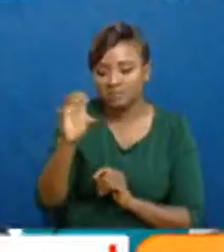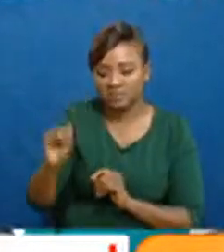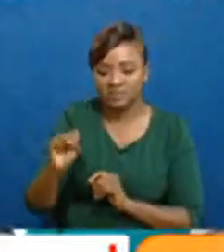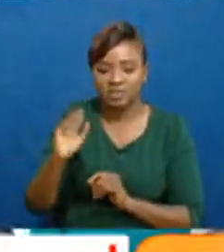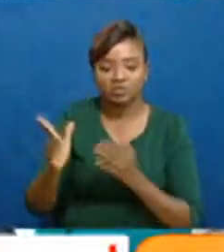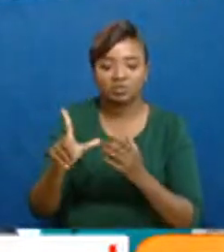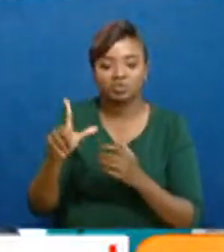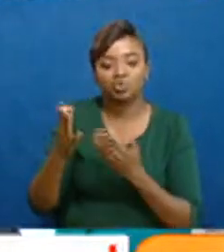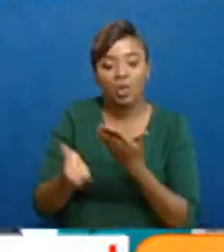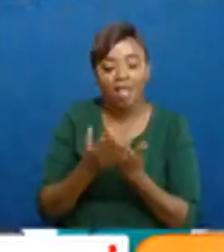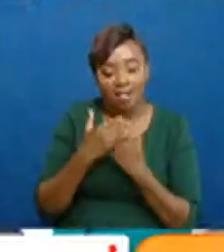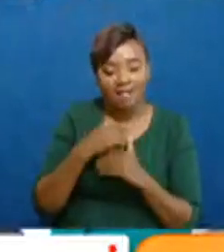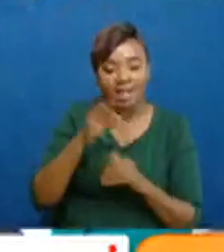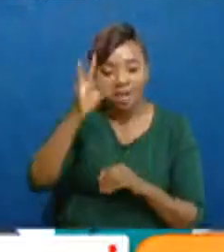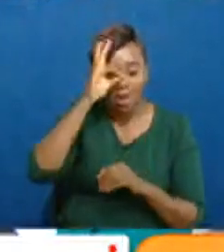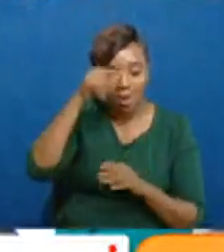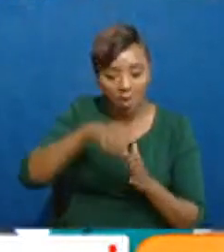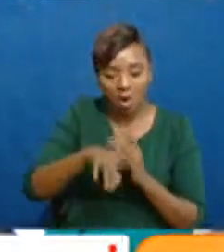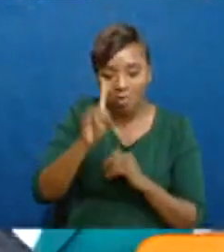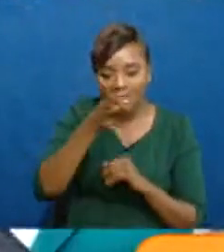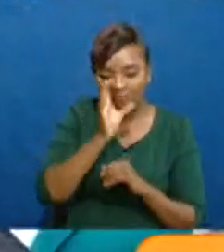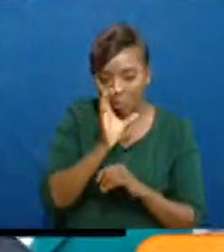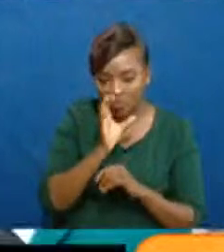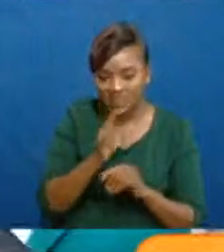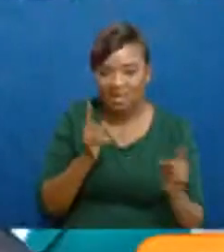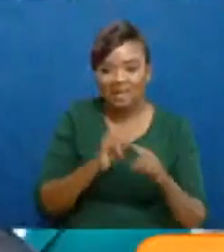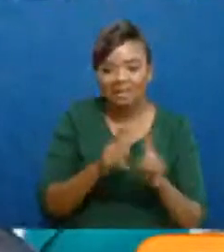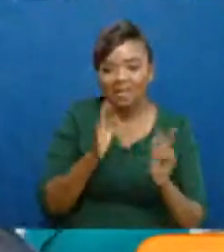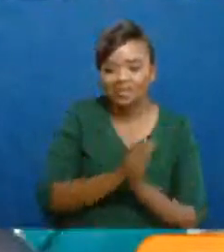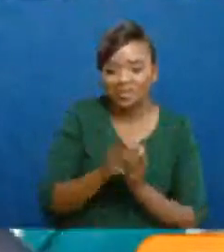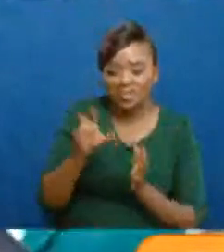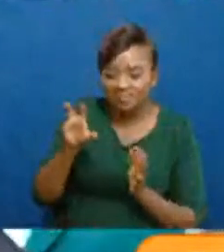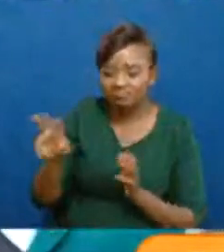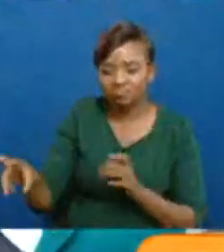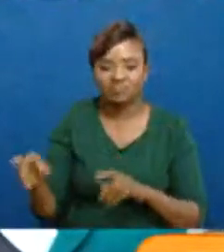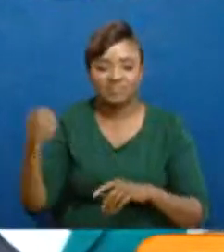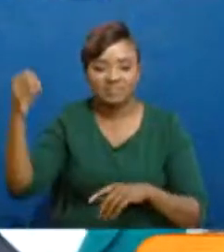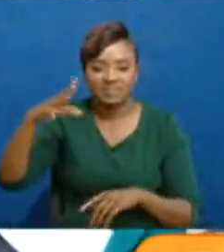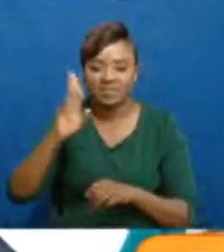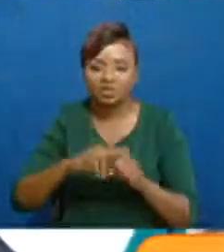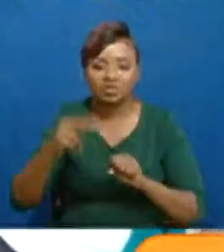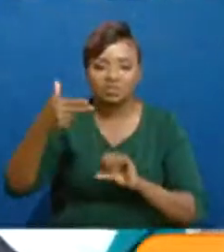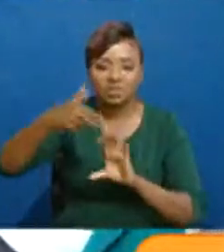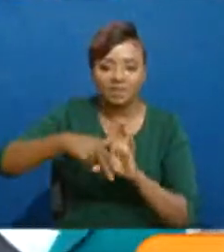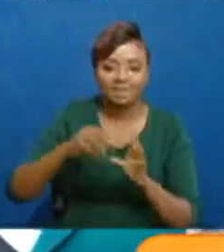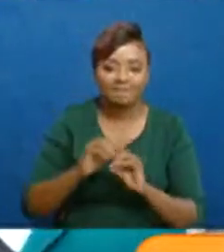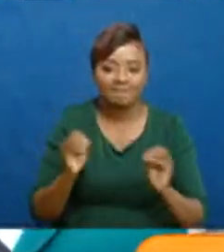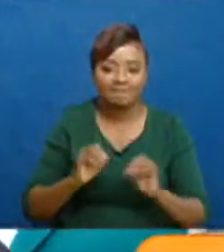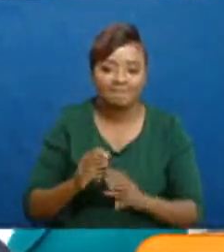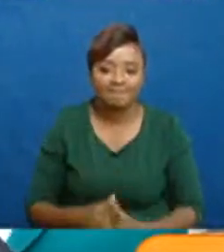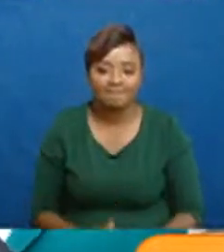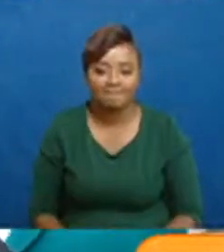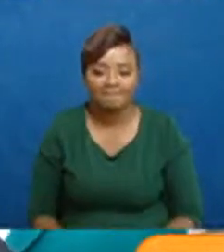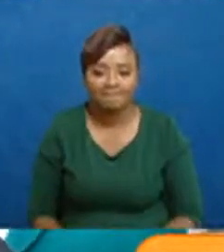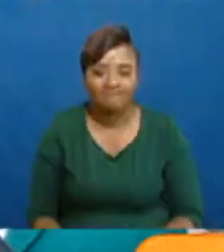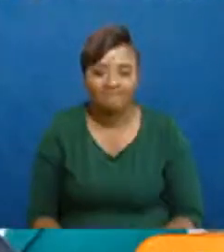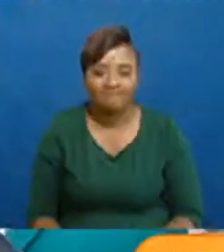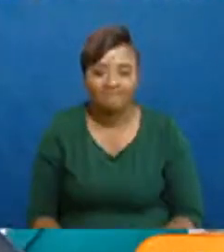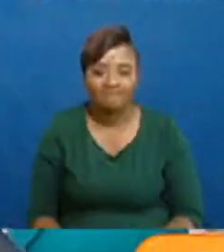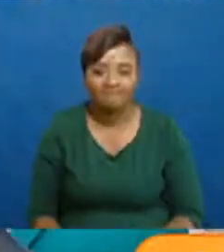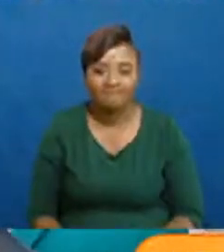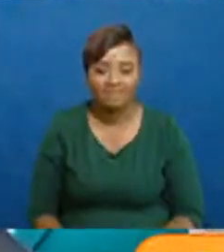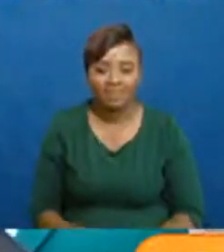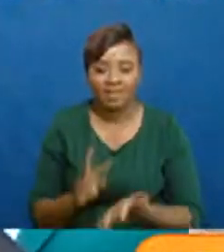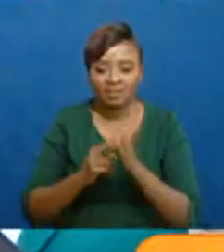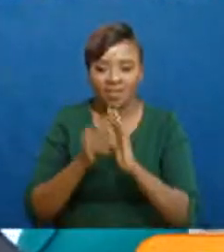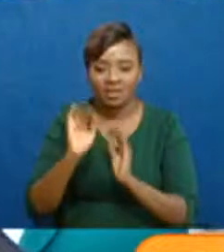the electric village drill, you can plug it into the wall and you use no petrol to drill a borehole. That's a tremendous